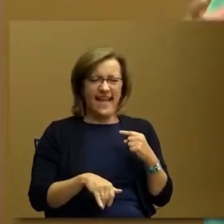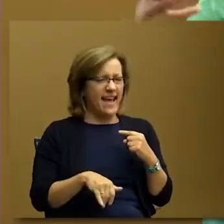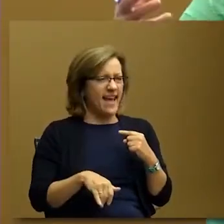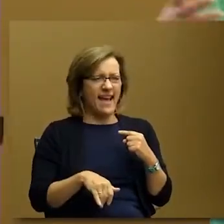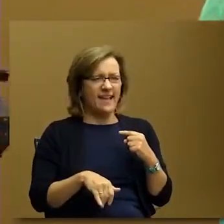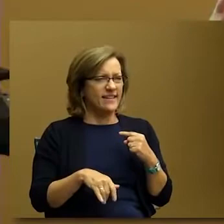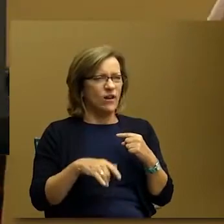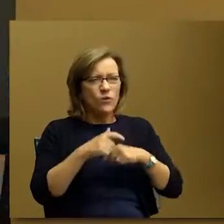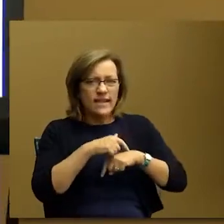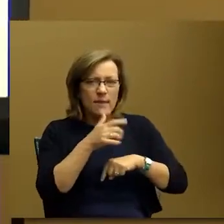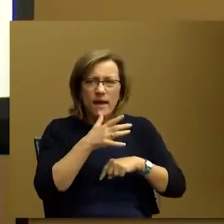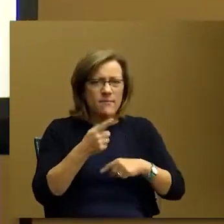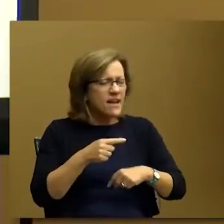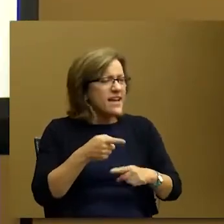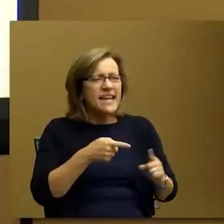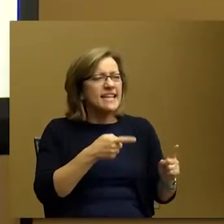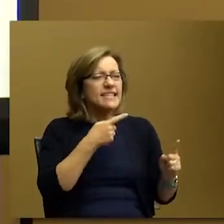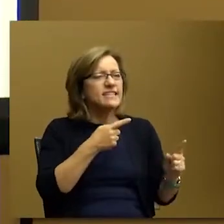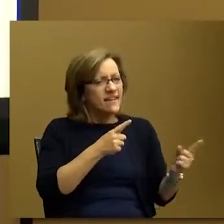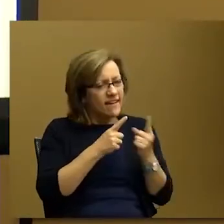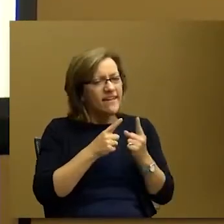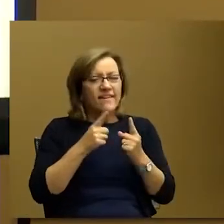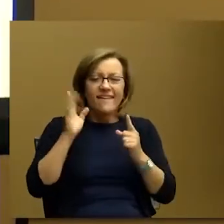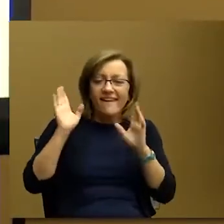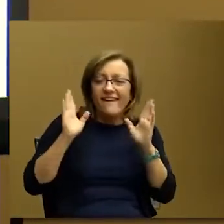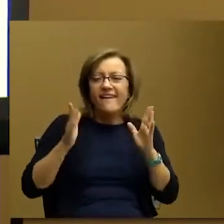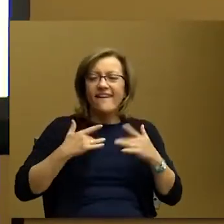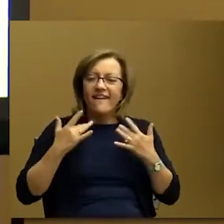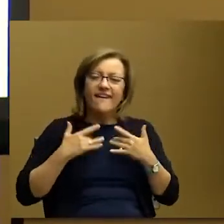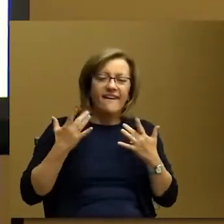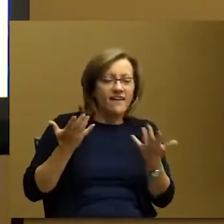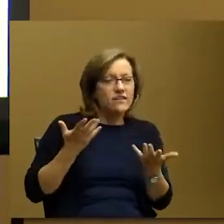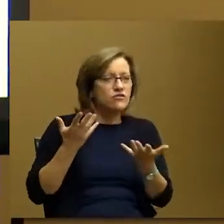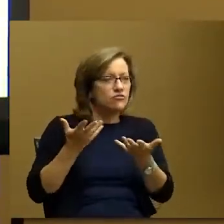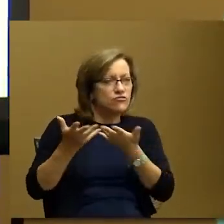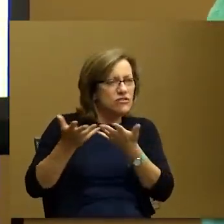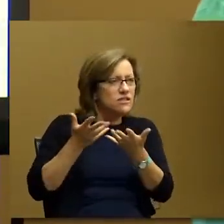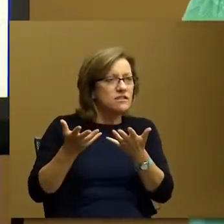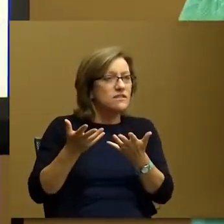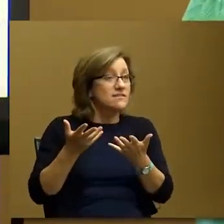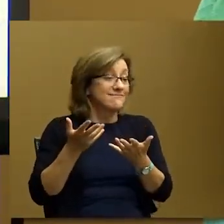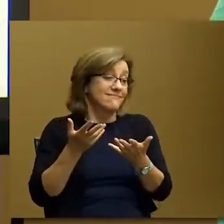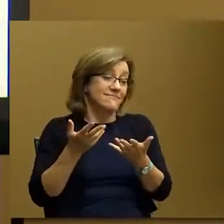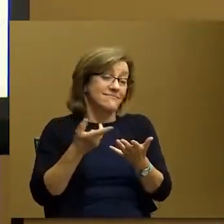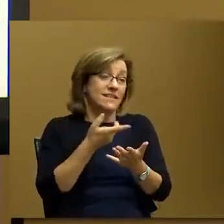you, and that's what happens. They learn these behaviors.